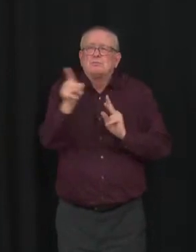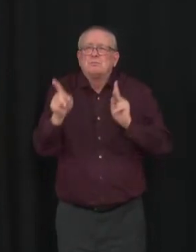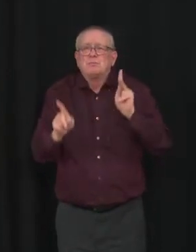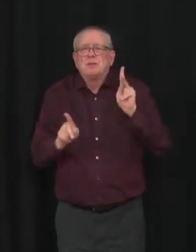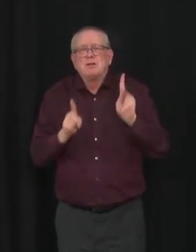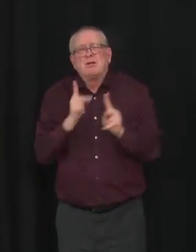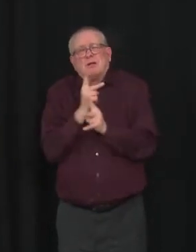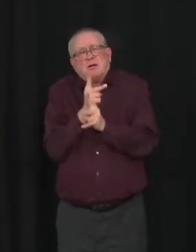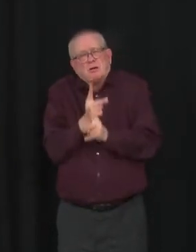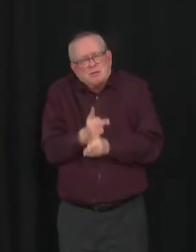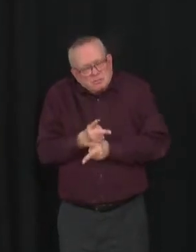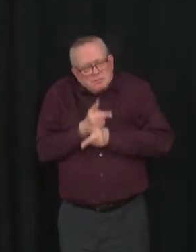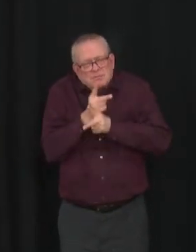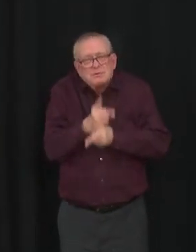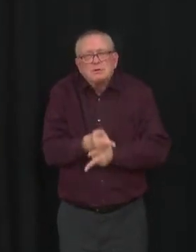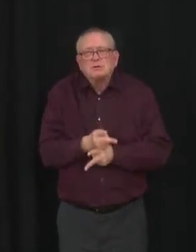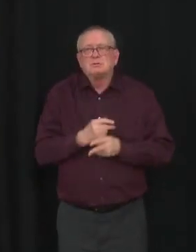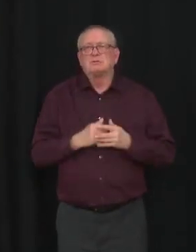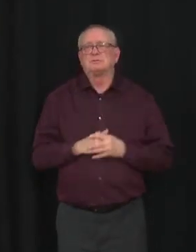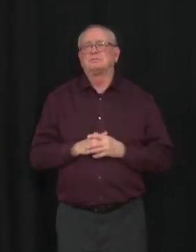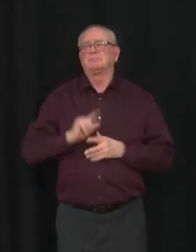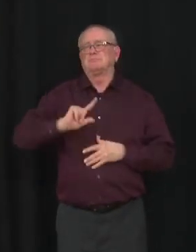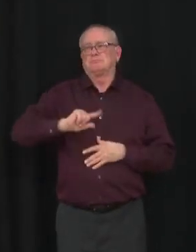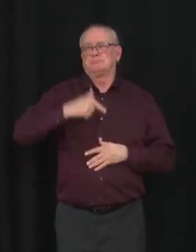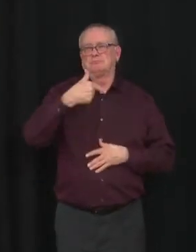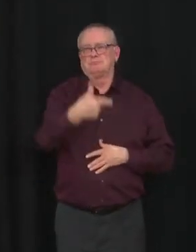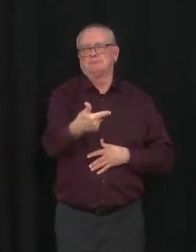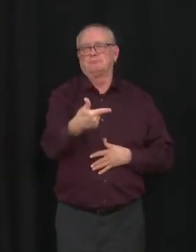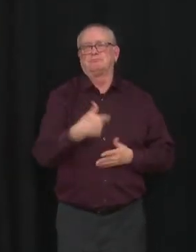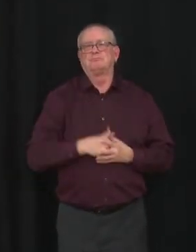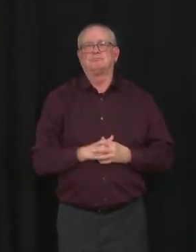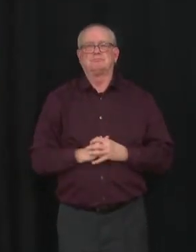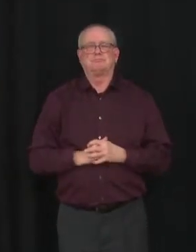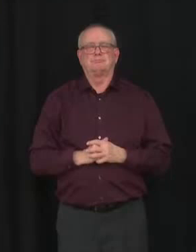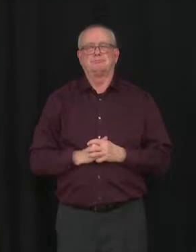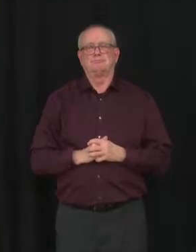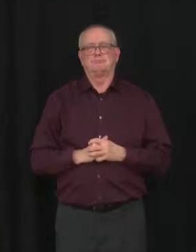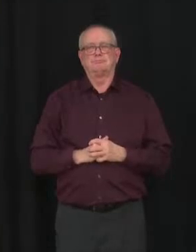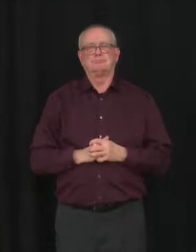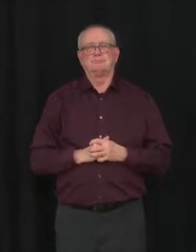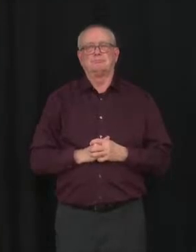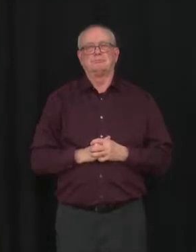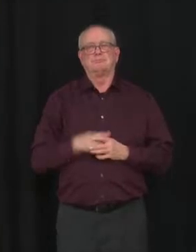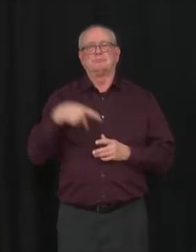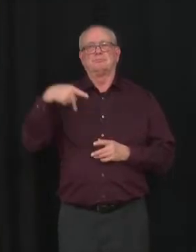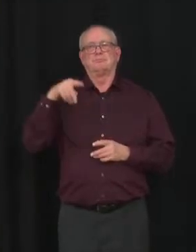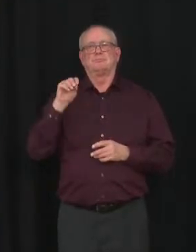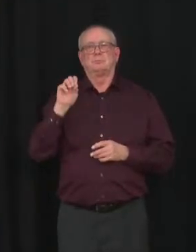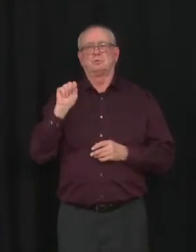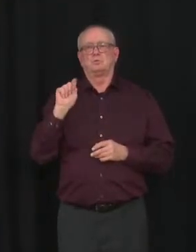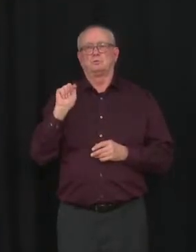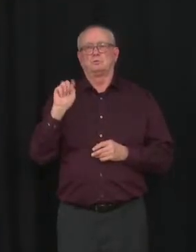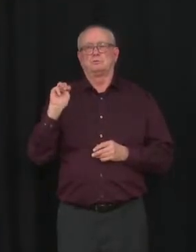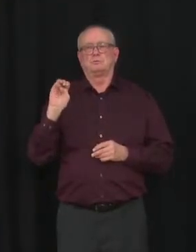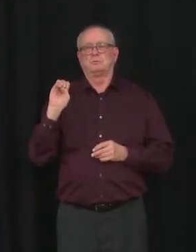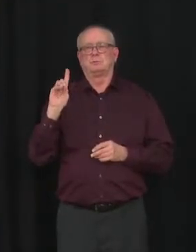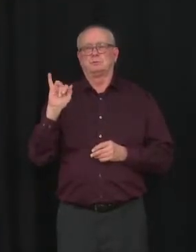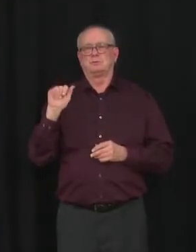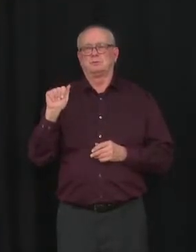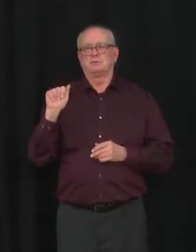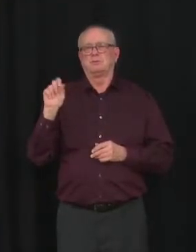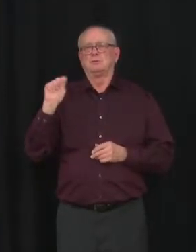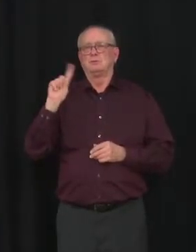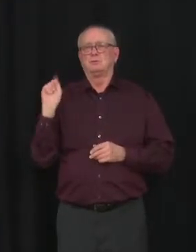Thank you, Premier. Operator, can you please put through the next caller? Bill Kaufman, Post Media. Yes, Mr.